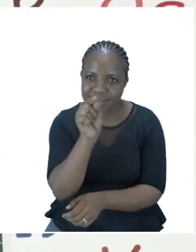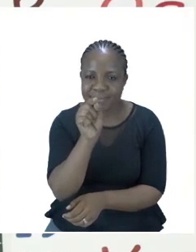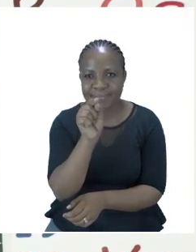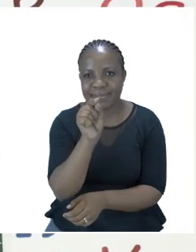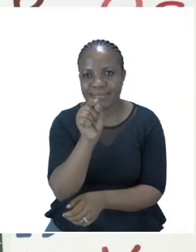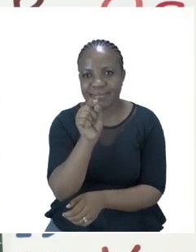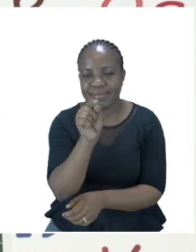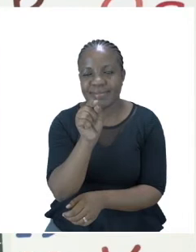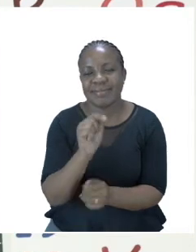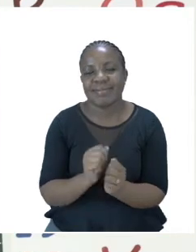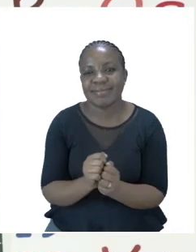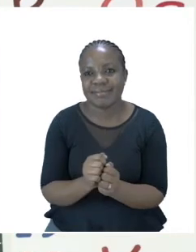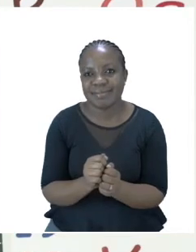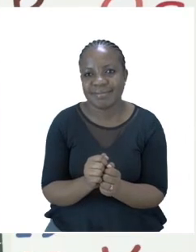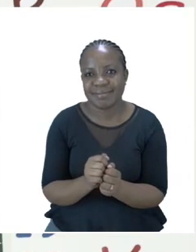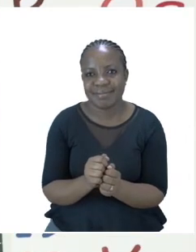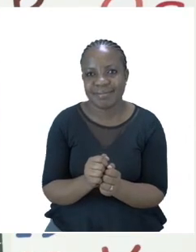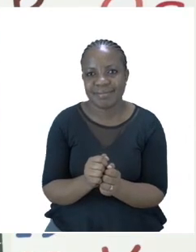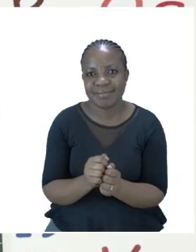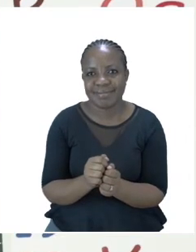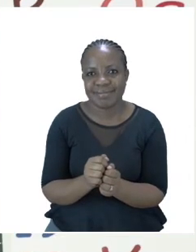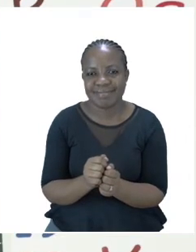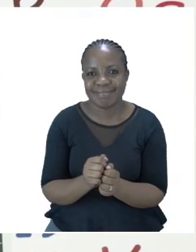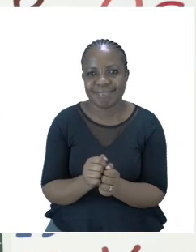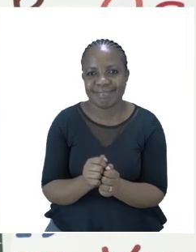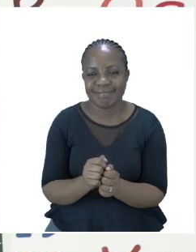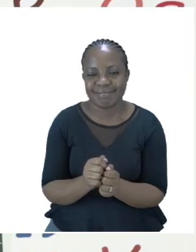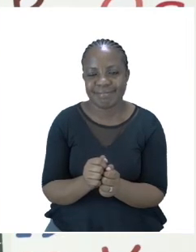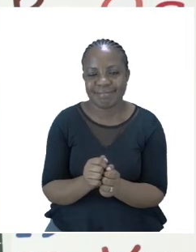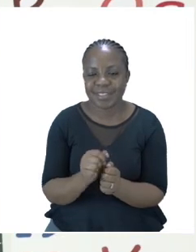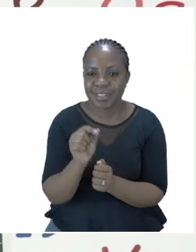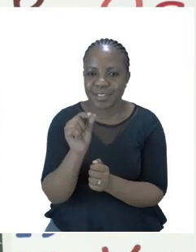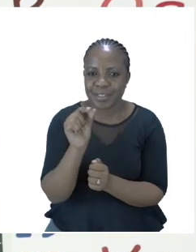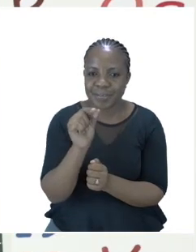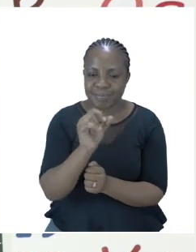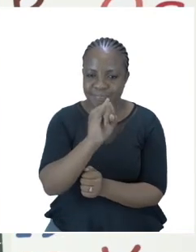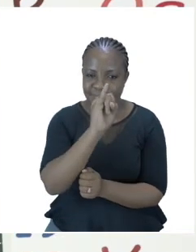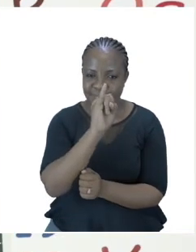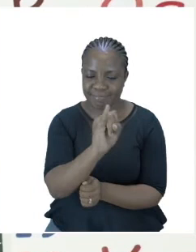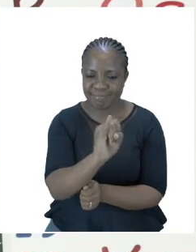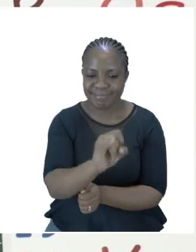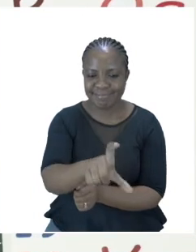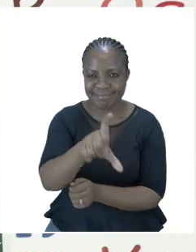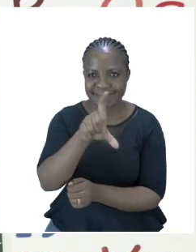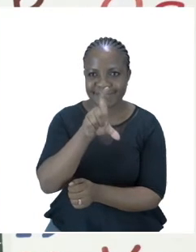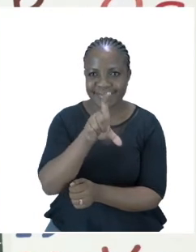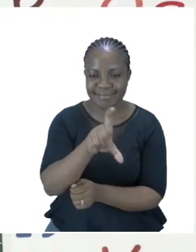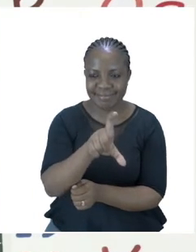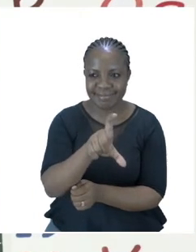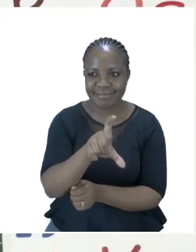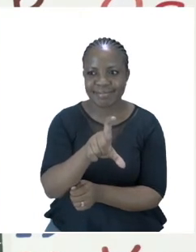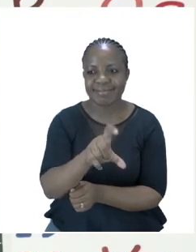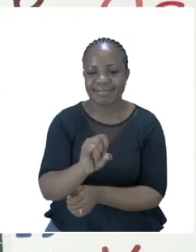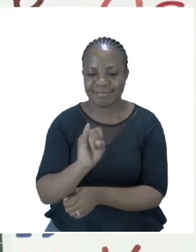the floating head? Wow! Is your head floating? No, it's not.